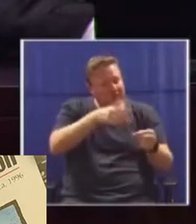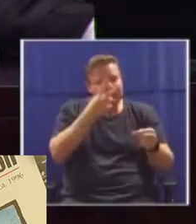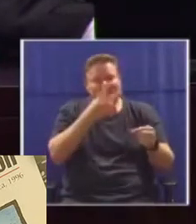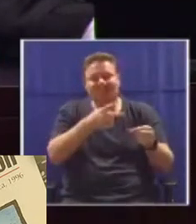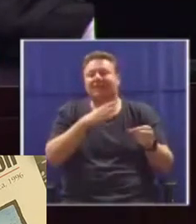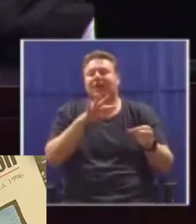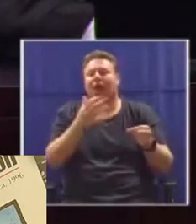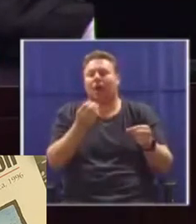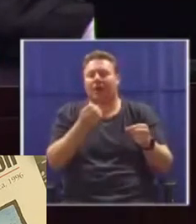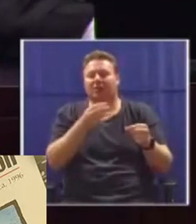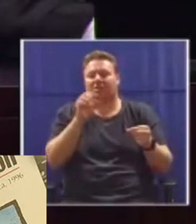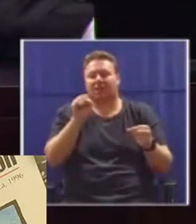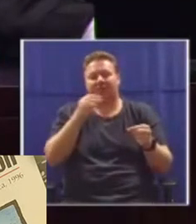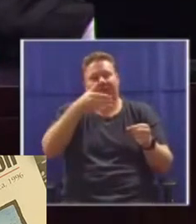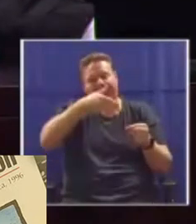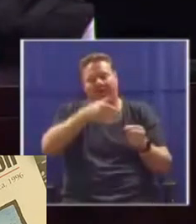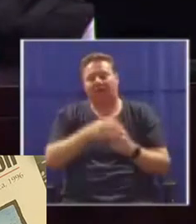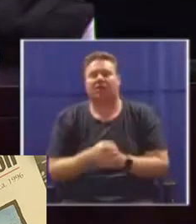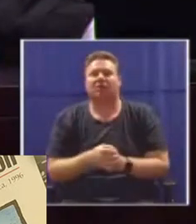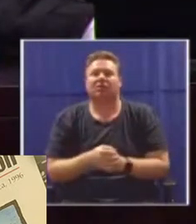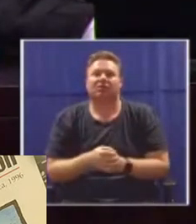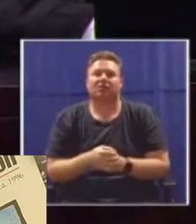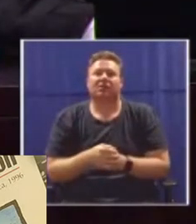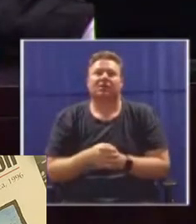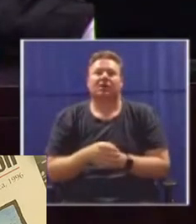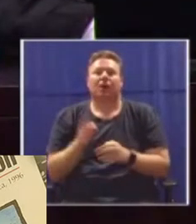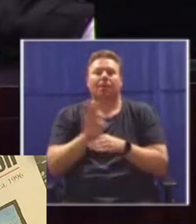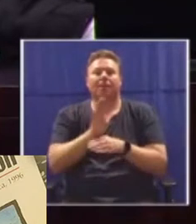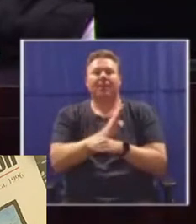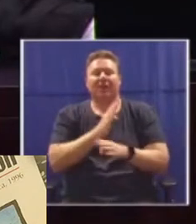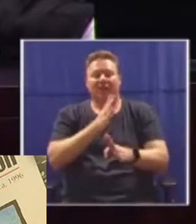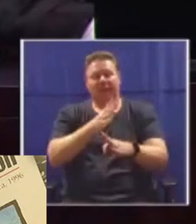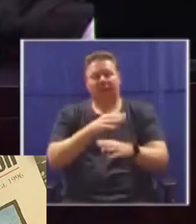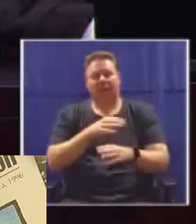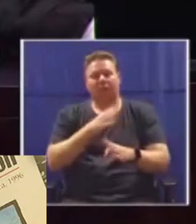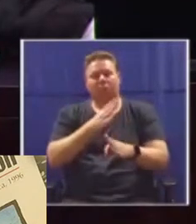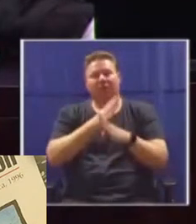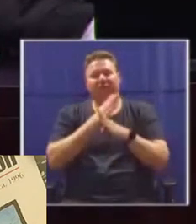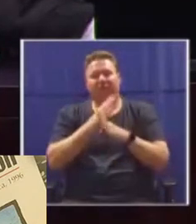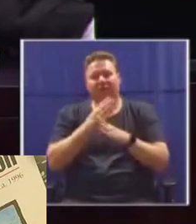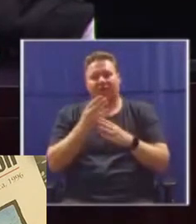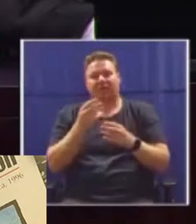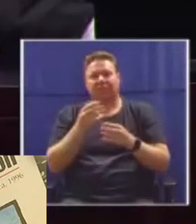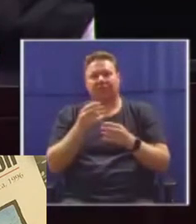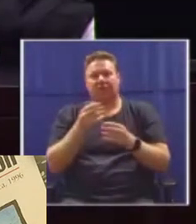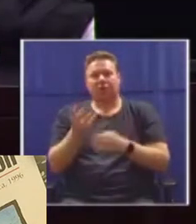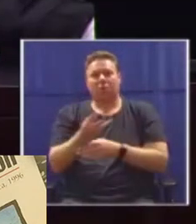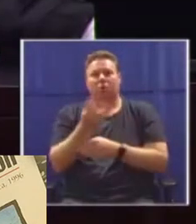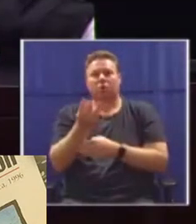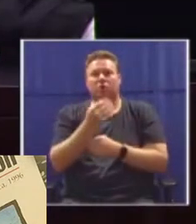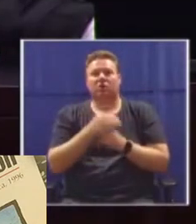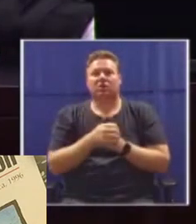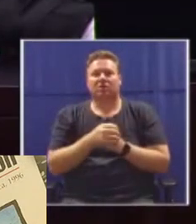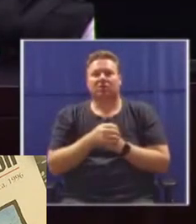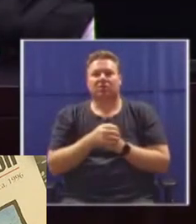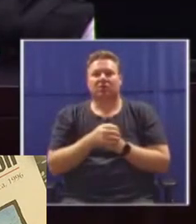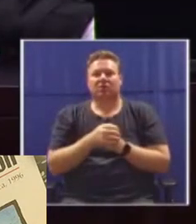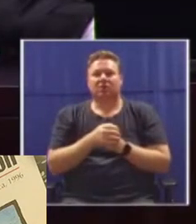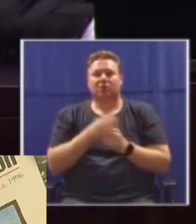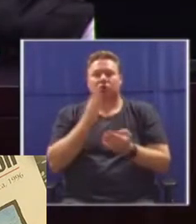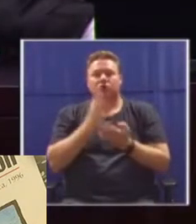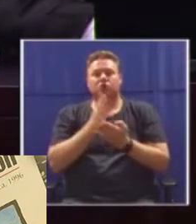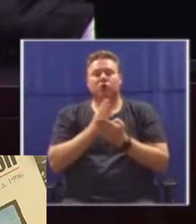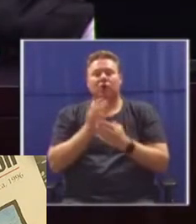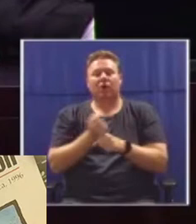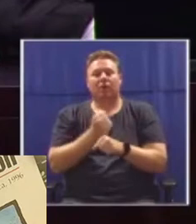Furthermore, the bill provides for the prevention of pollution by sewage from ships and for the removal of endocrine disruption